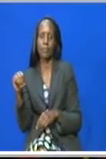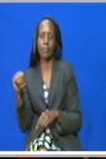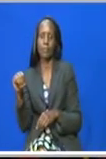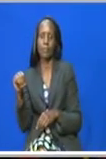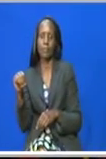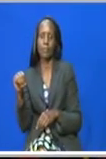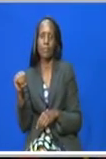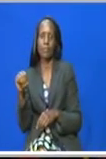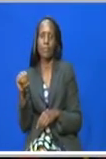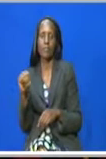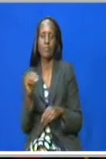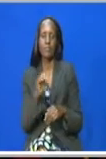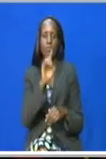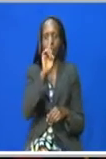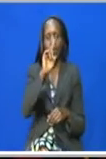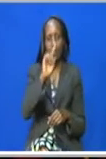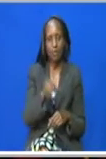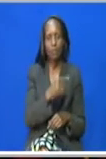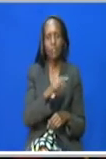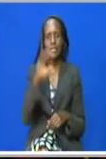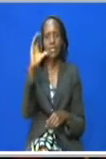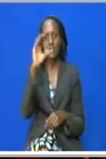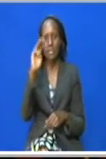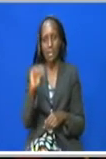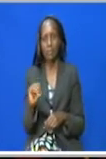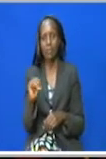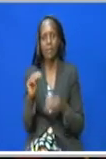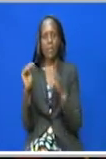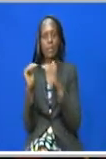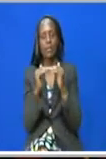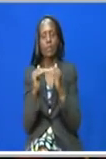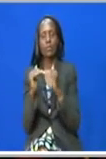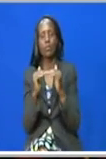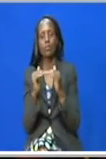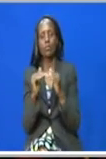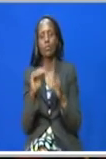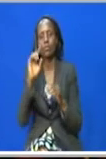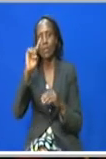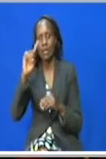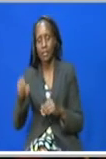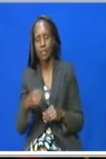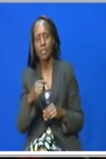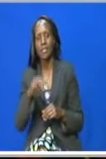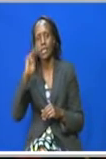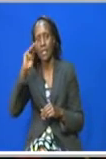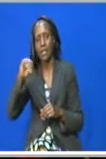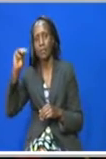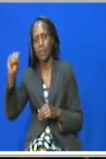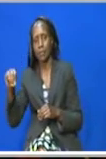So 1000 cubic centimeters is equivalent to 1000